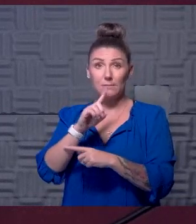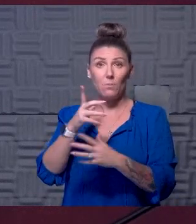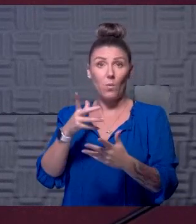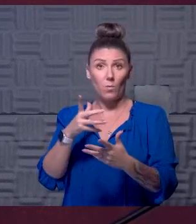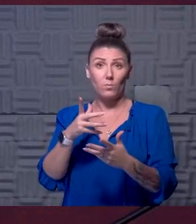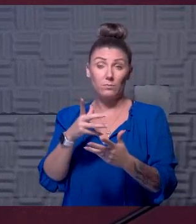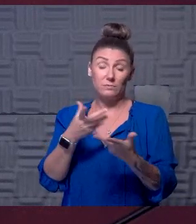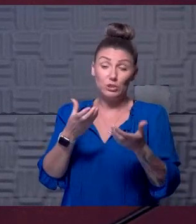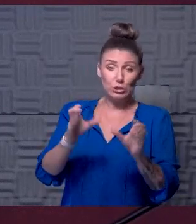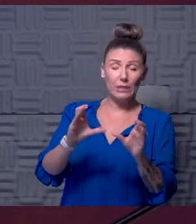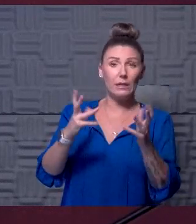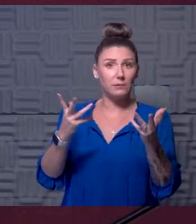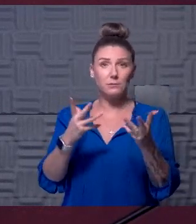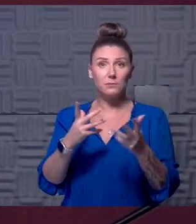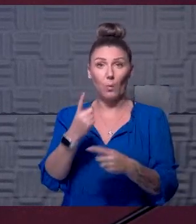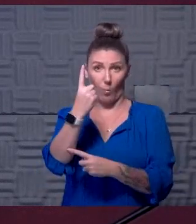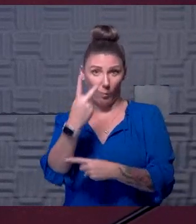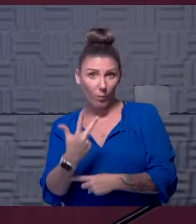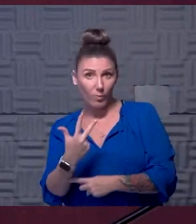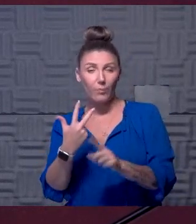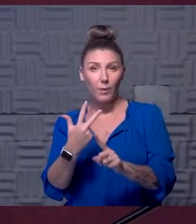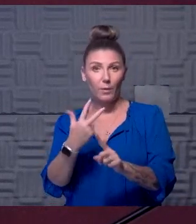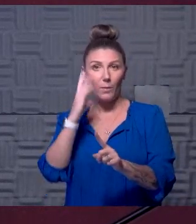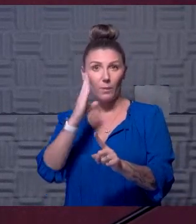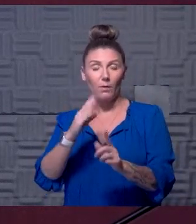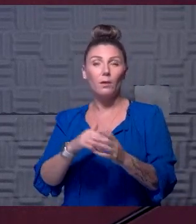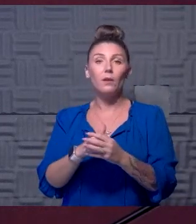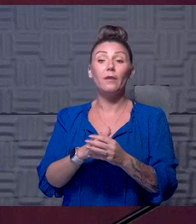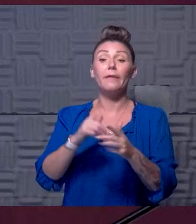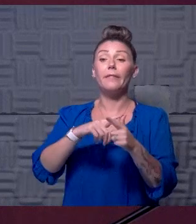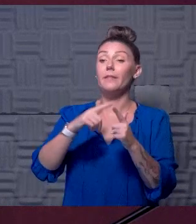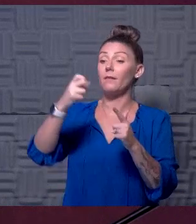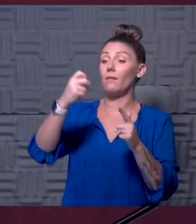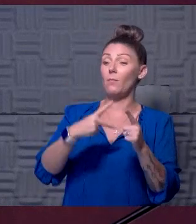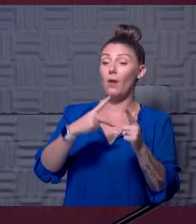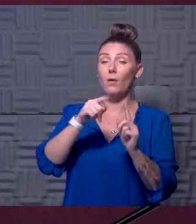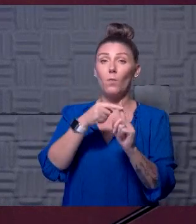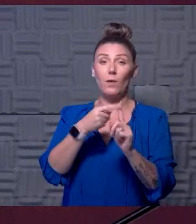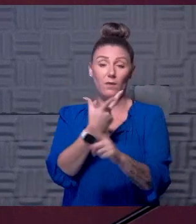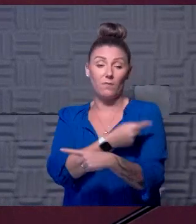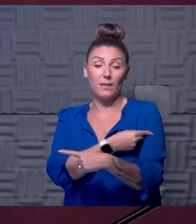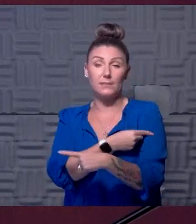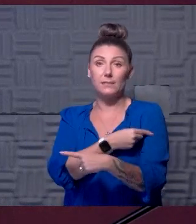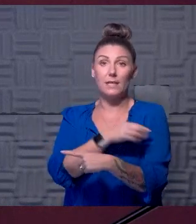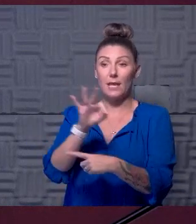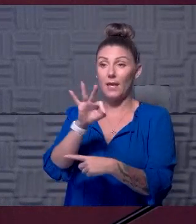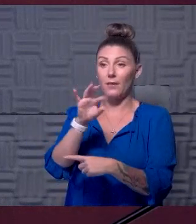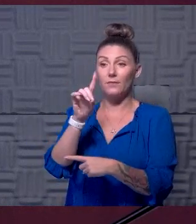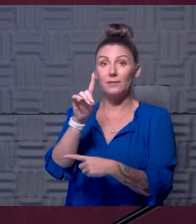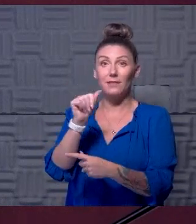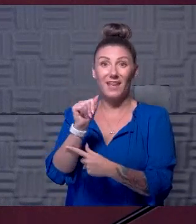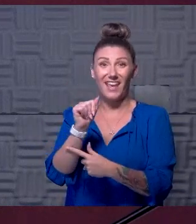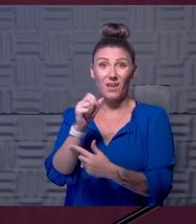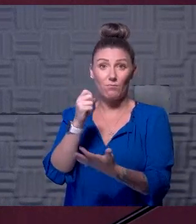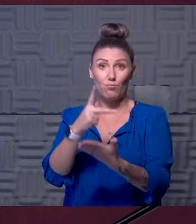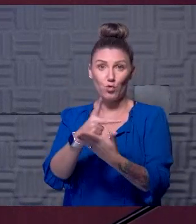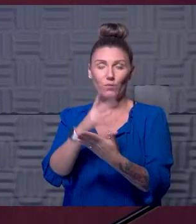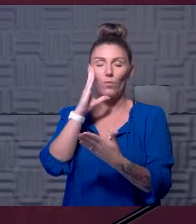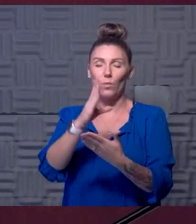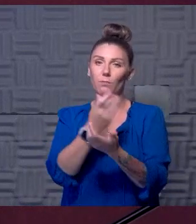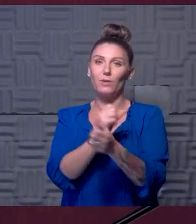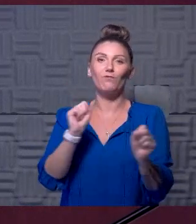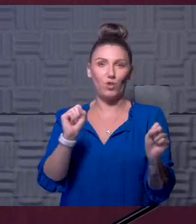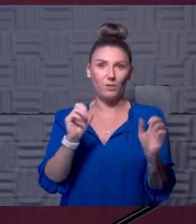of chance, then you could come back once that vaccine is approved for receiving the vaccine for free. So it's a